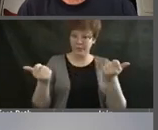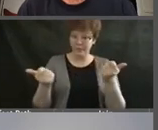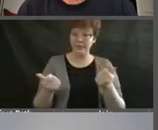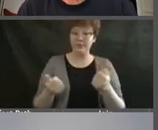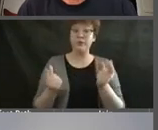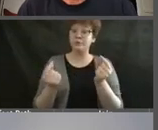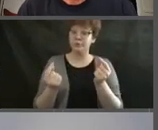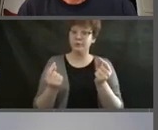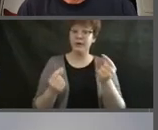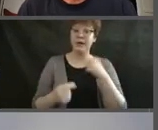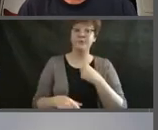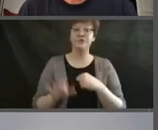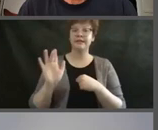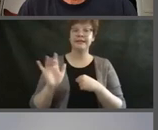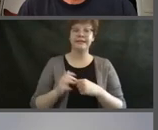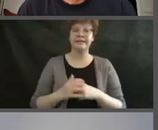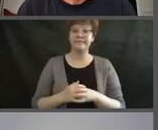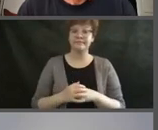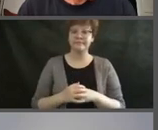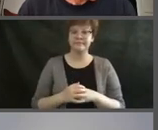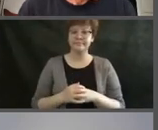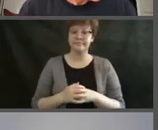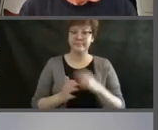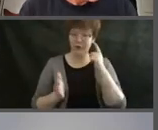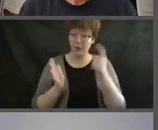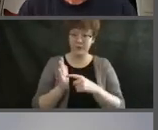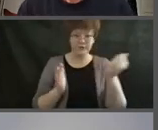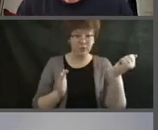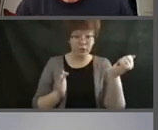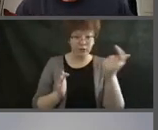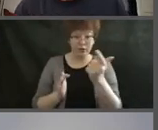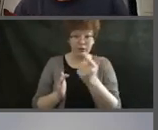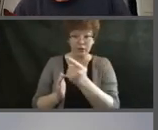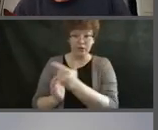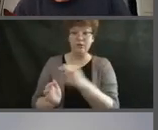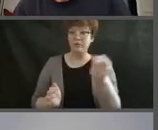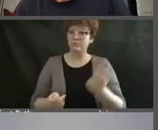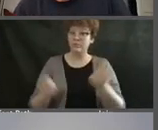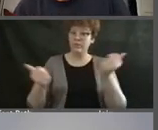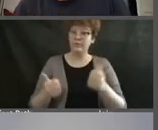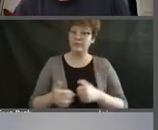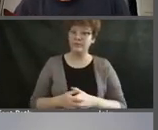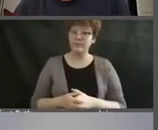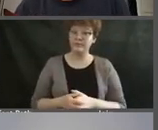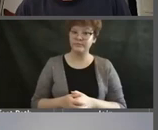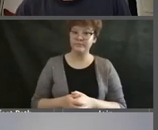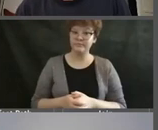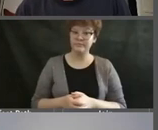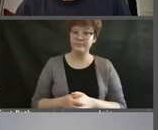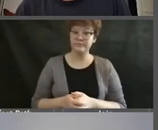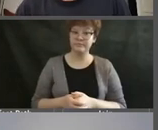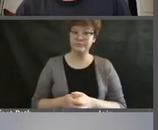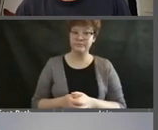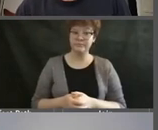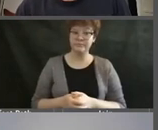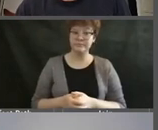simply click right here. And notice how it removed all of those. Okay. In this particular instance,